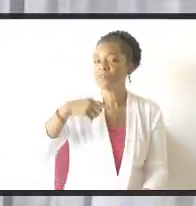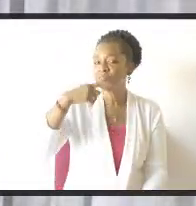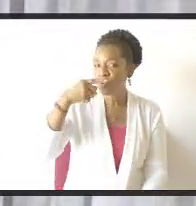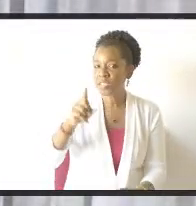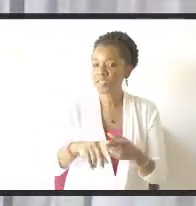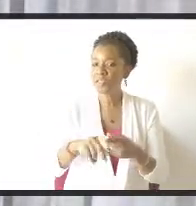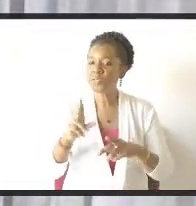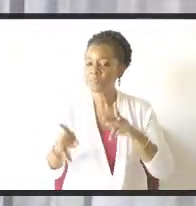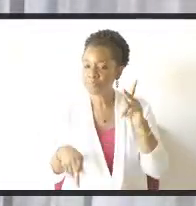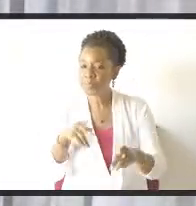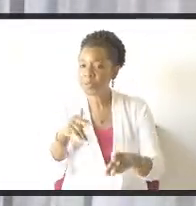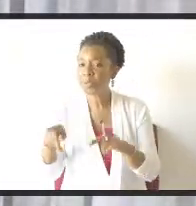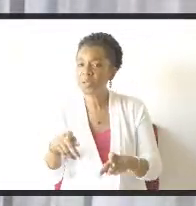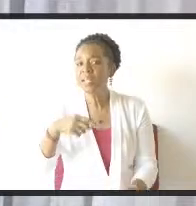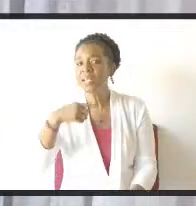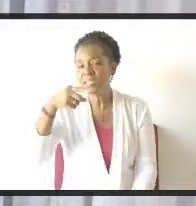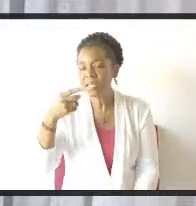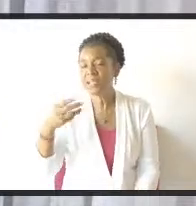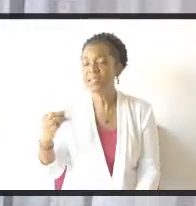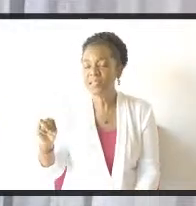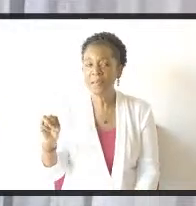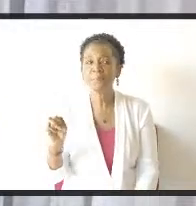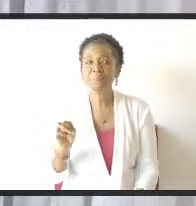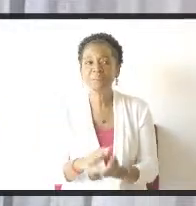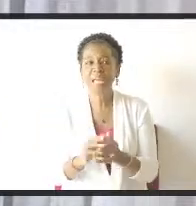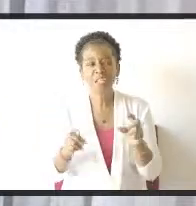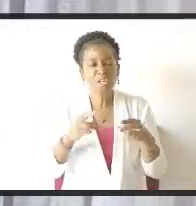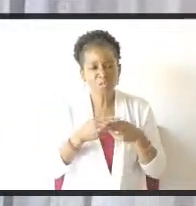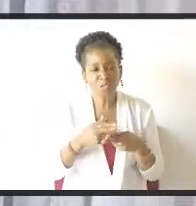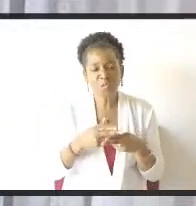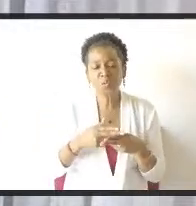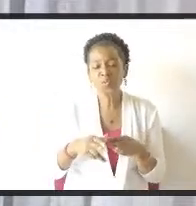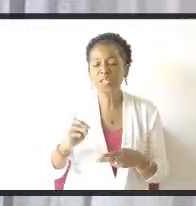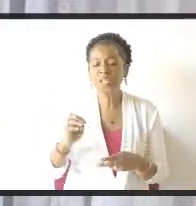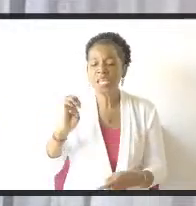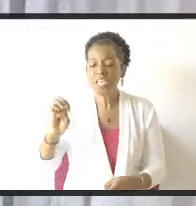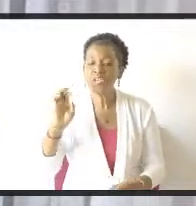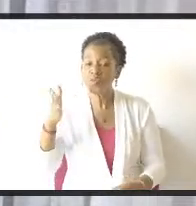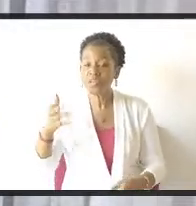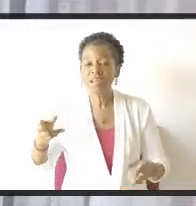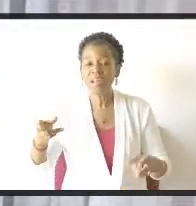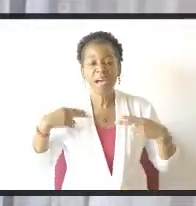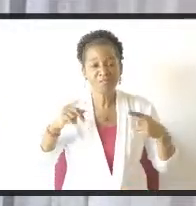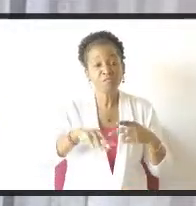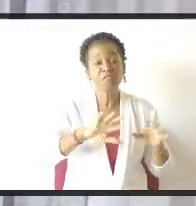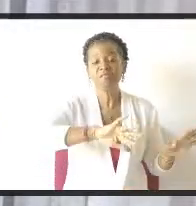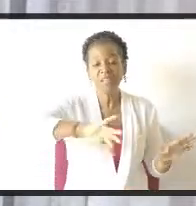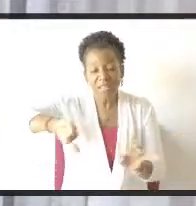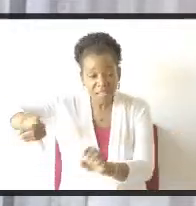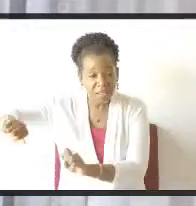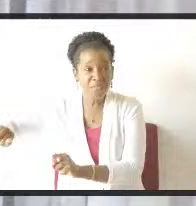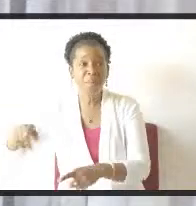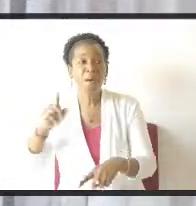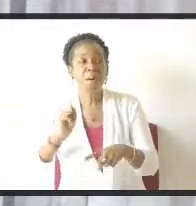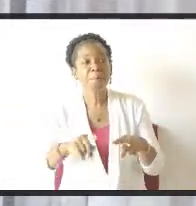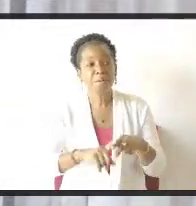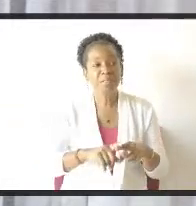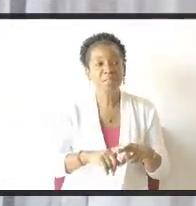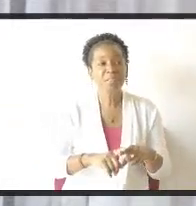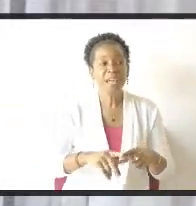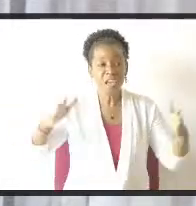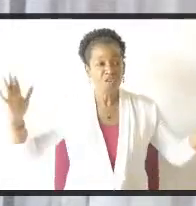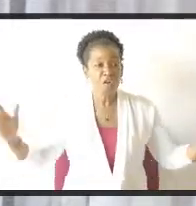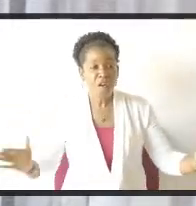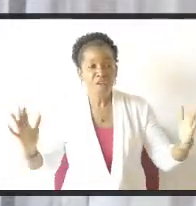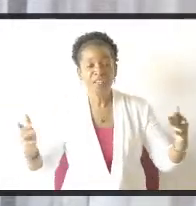fight. I have kept the faith. I have finished the course. Henceforth,